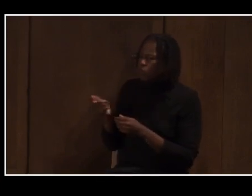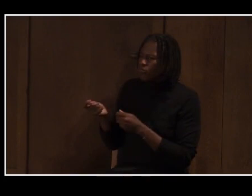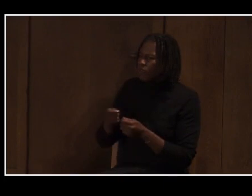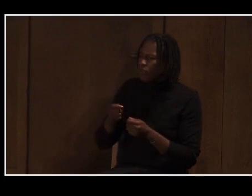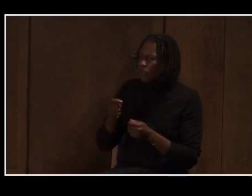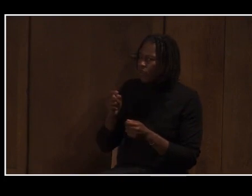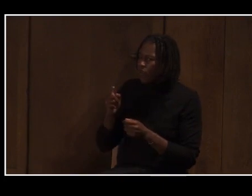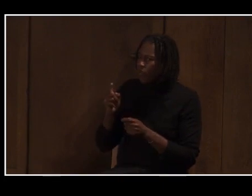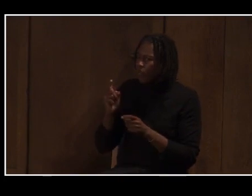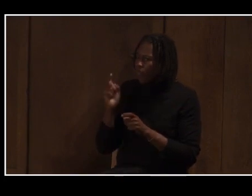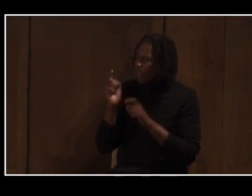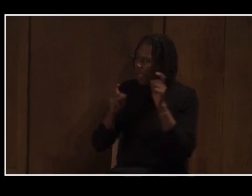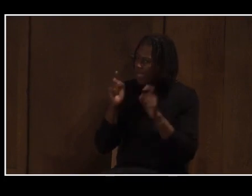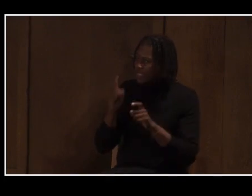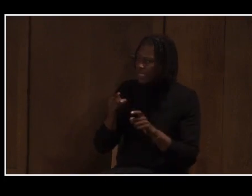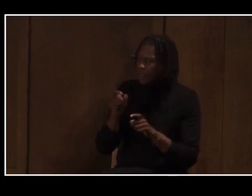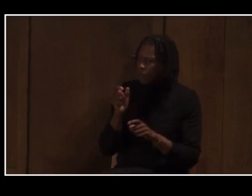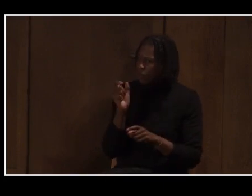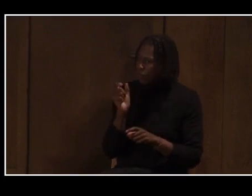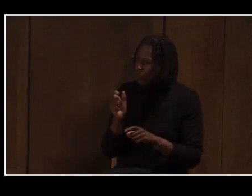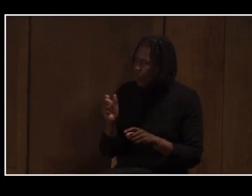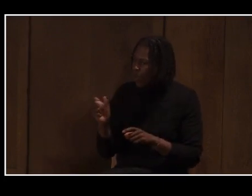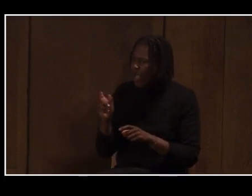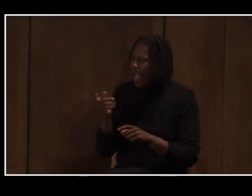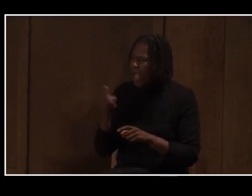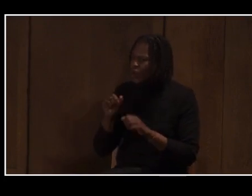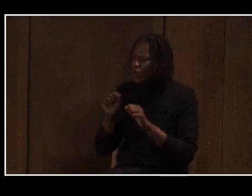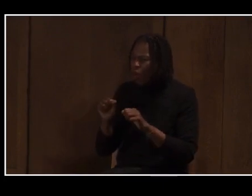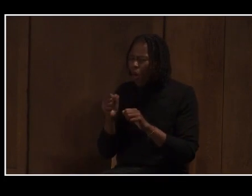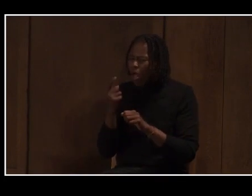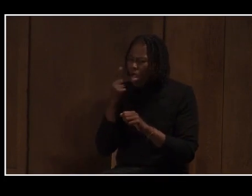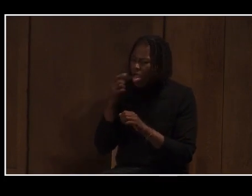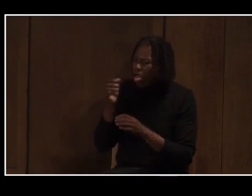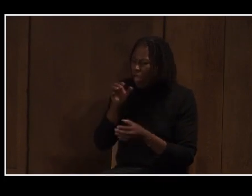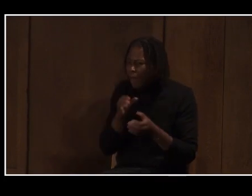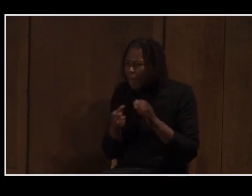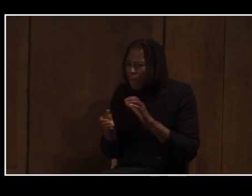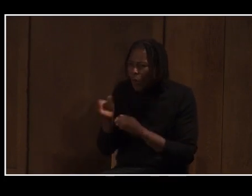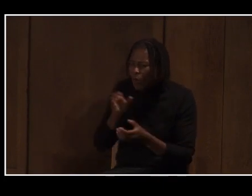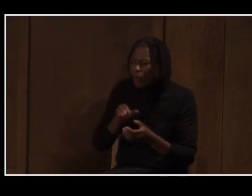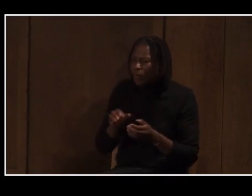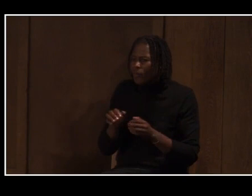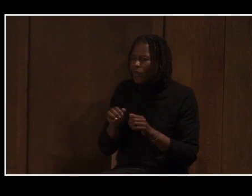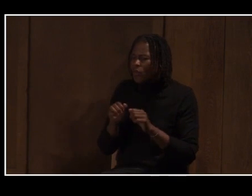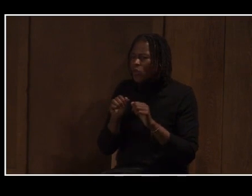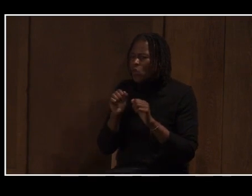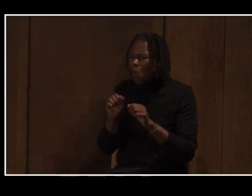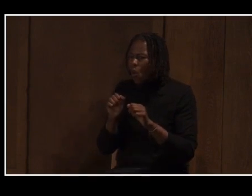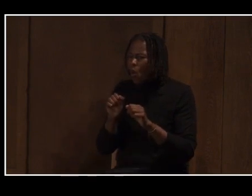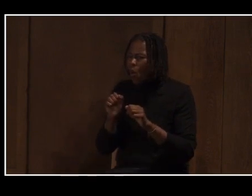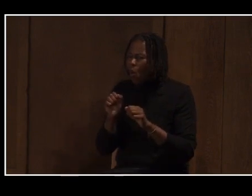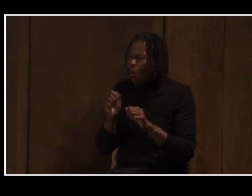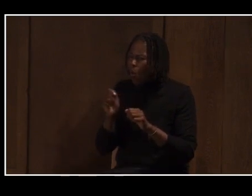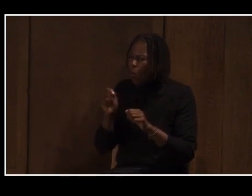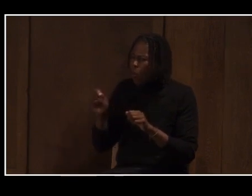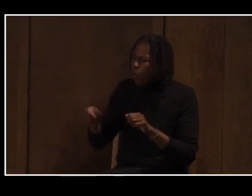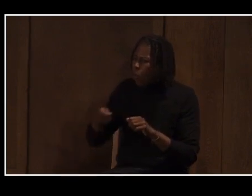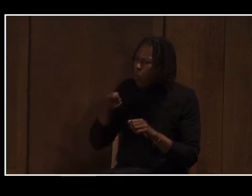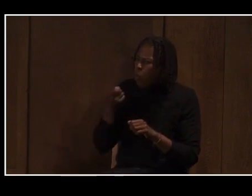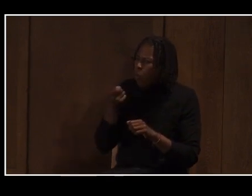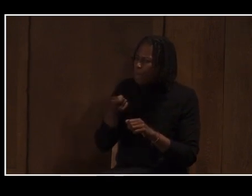your playfulness and kind of weapons of wordsmanship can